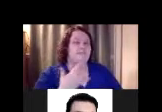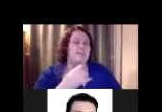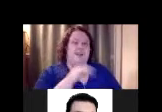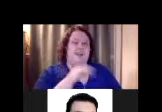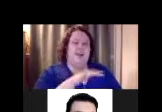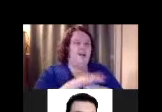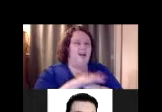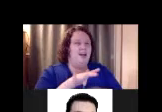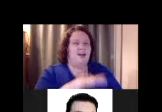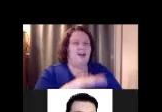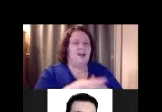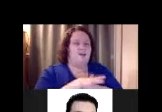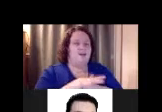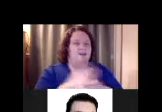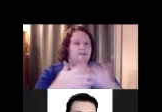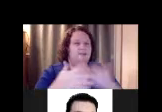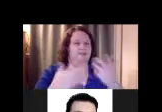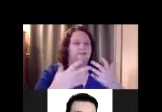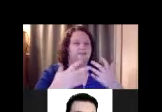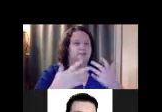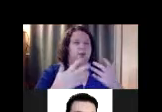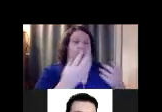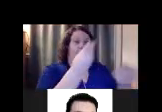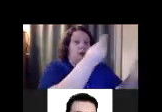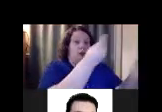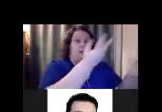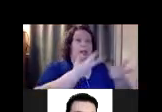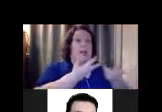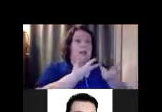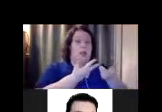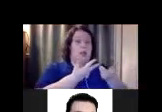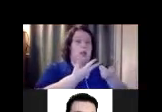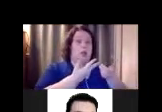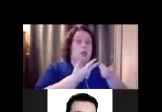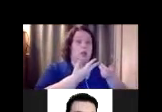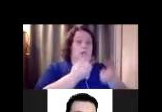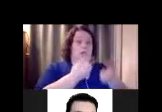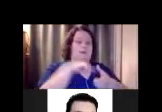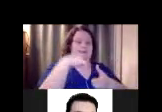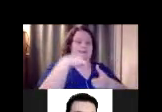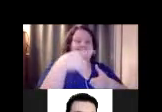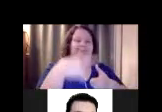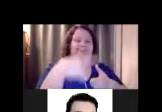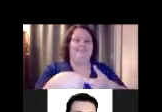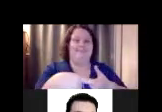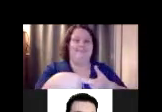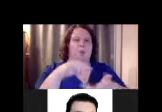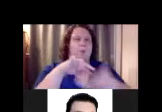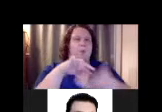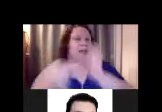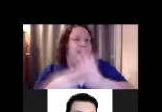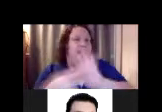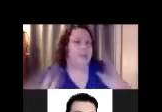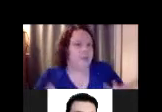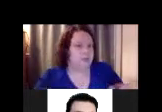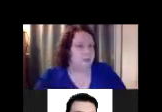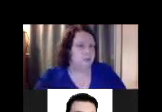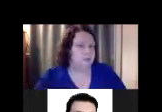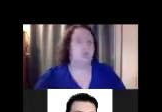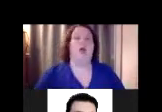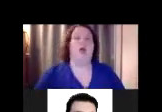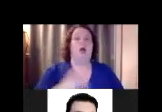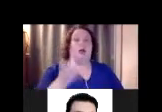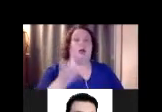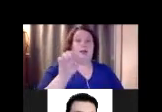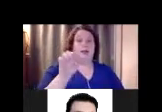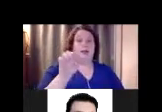data, and I think the so what was implied, and this is not to fault the demographer who did an incredible job or anybody who put together this presentation, but